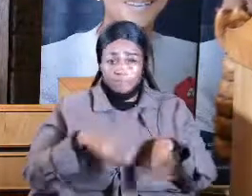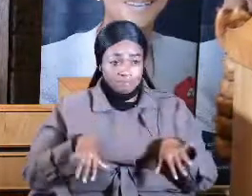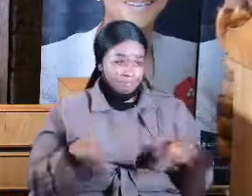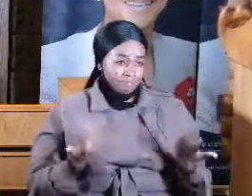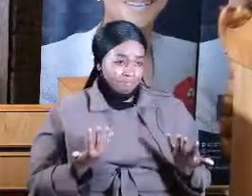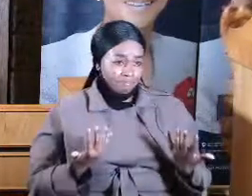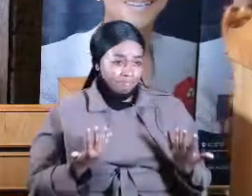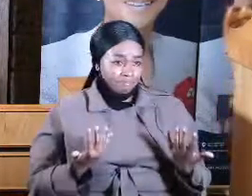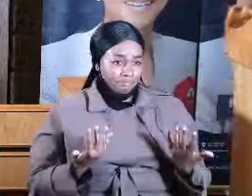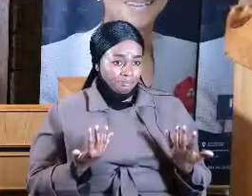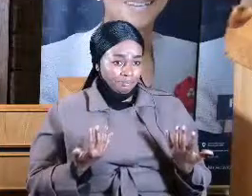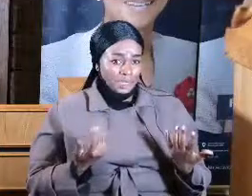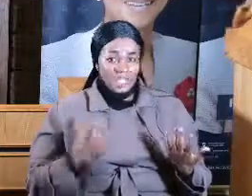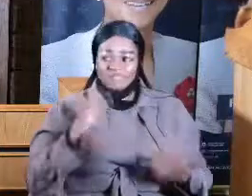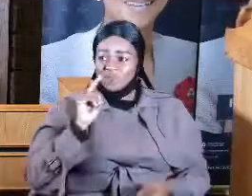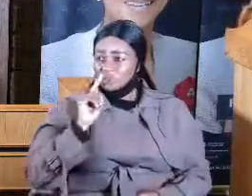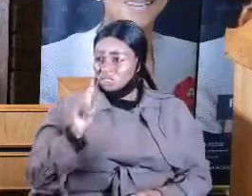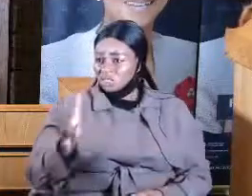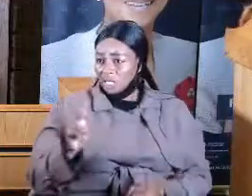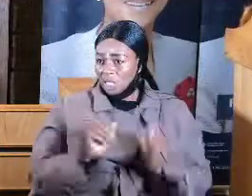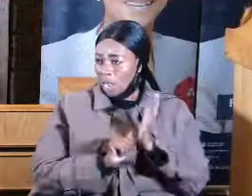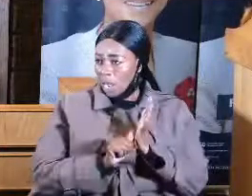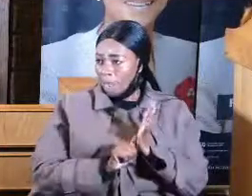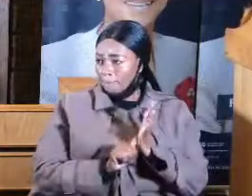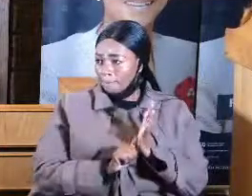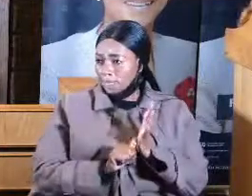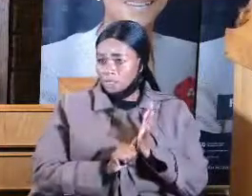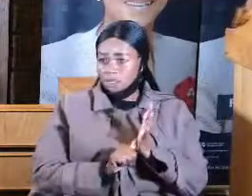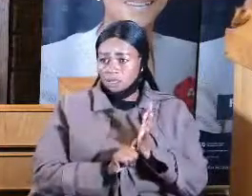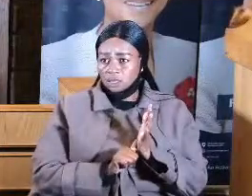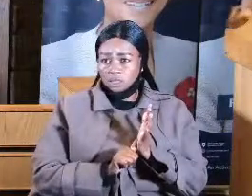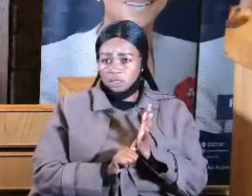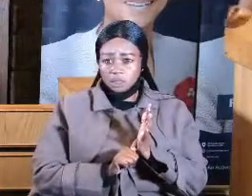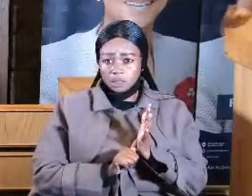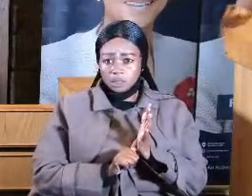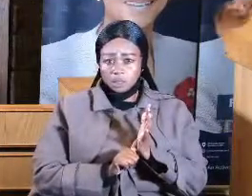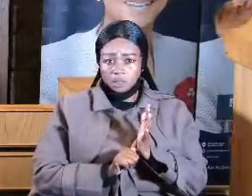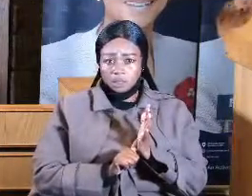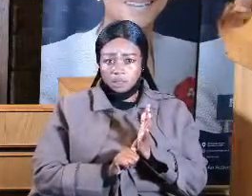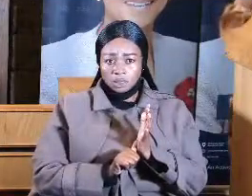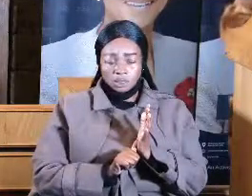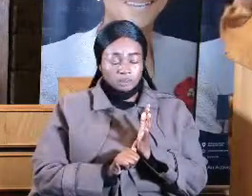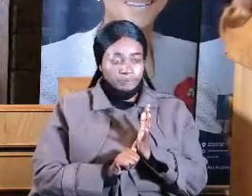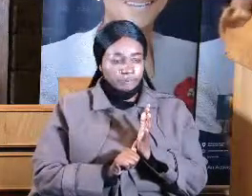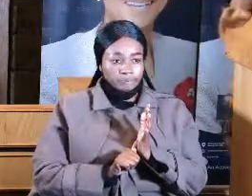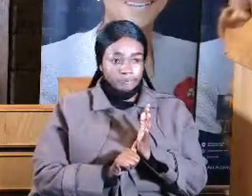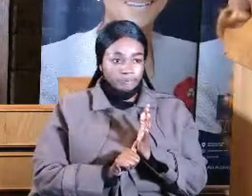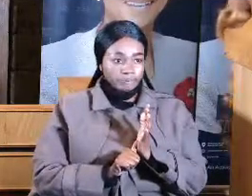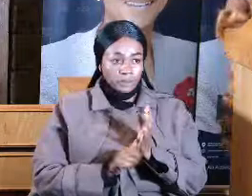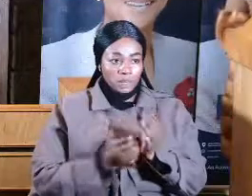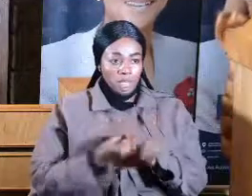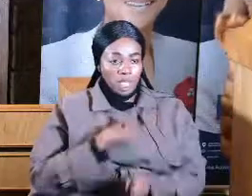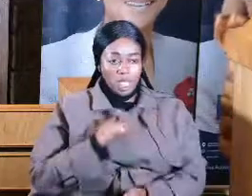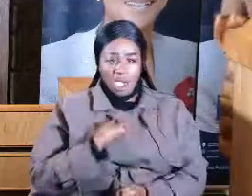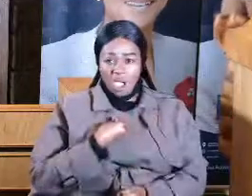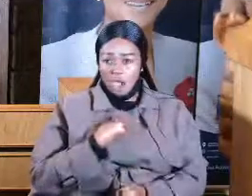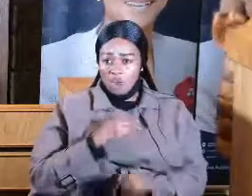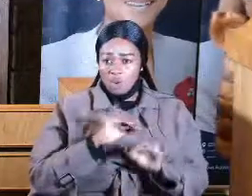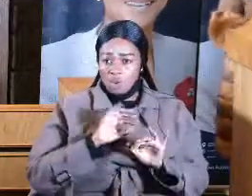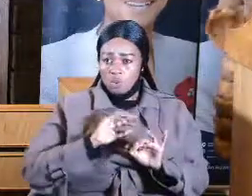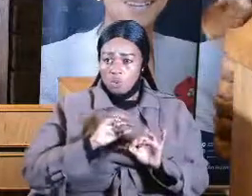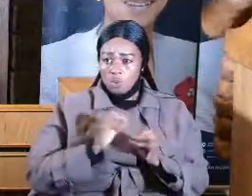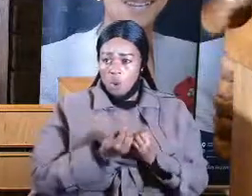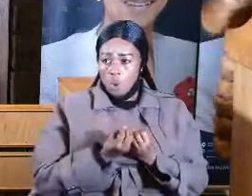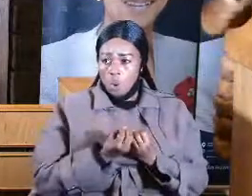And if you look at the numbers as per the population of the country, a lot of those young people are women. And